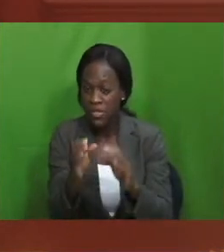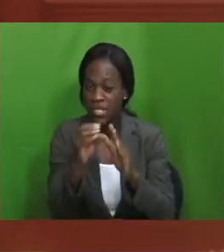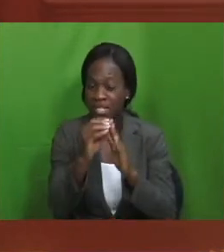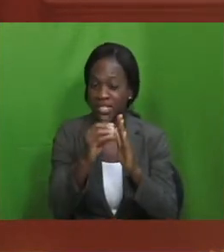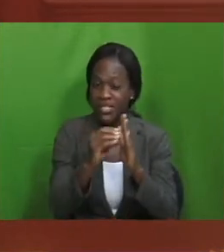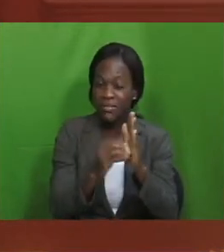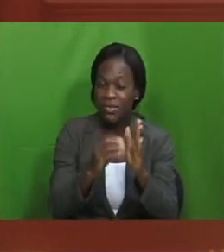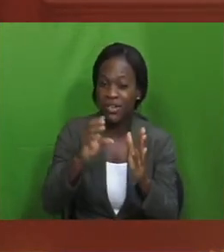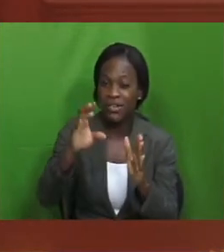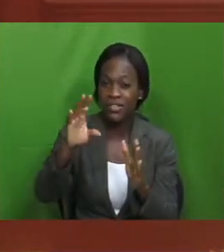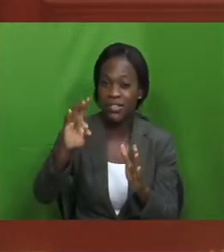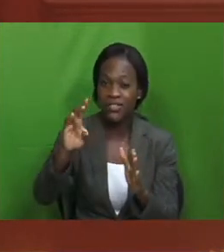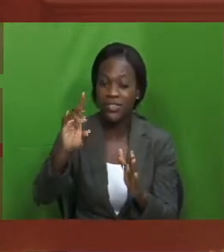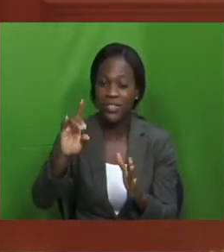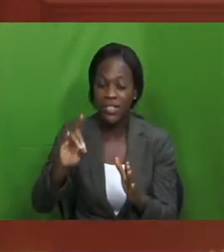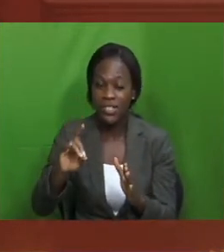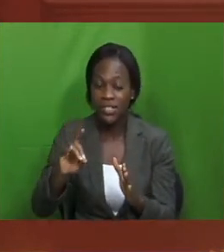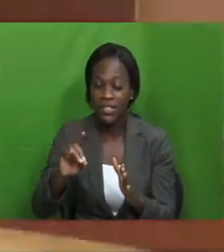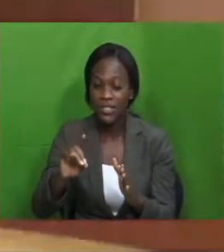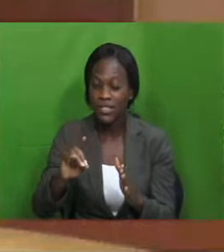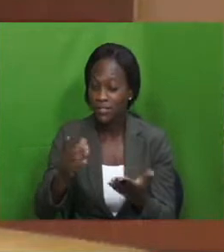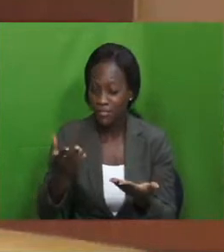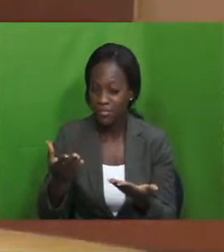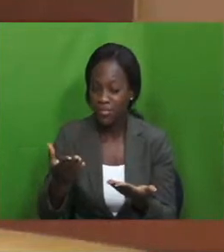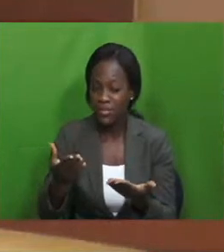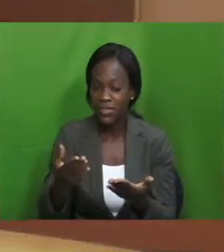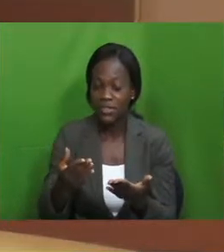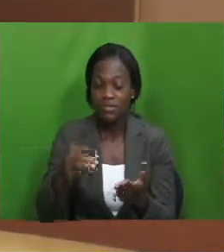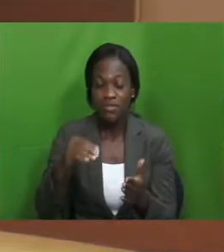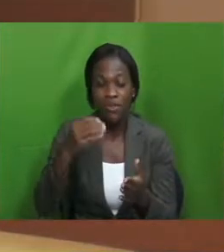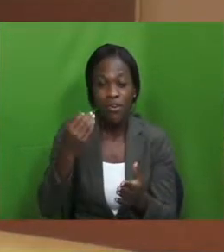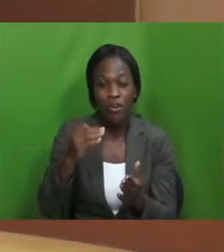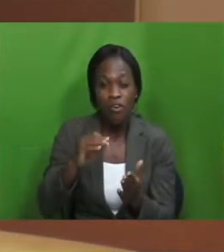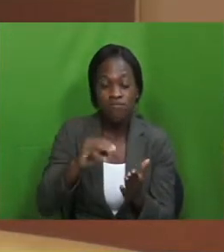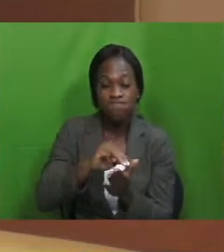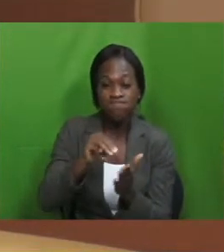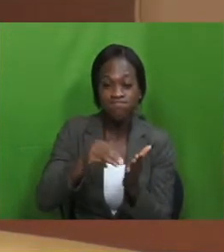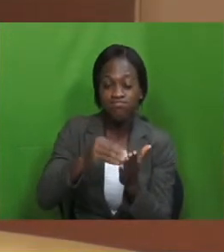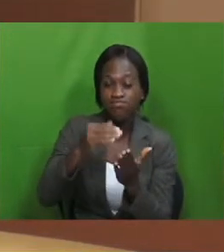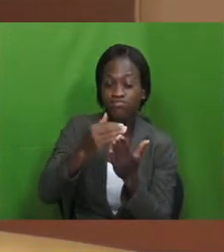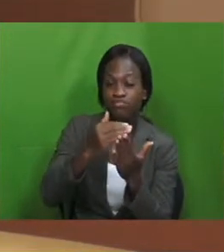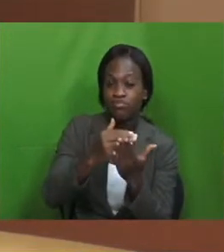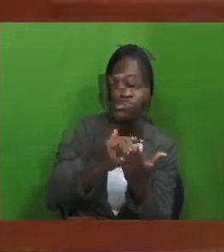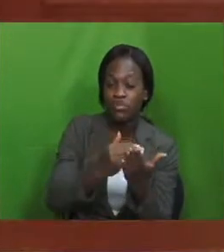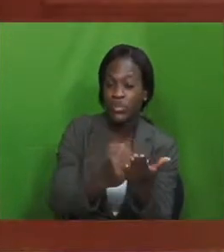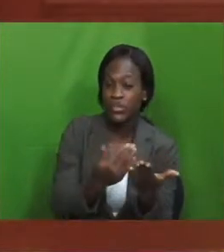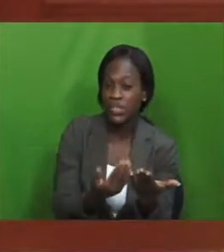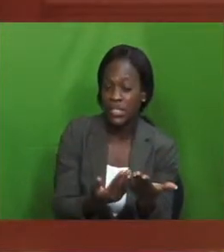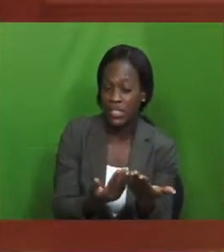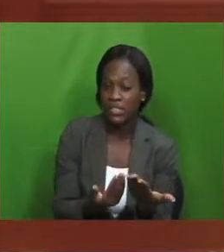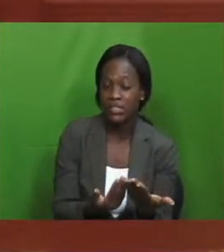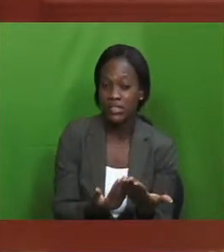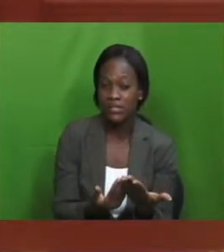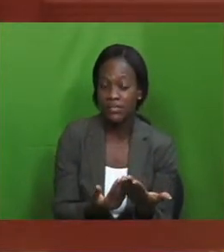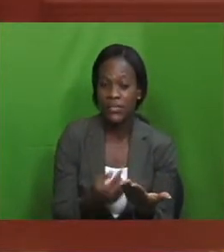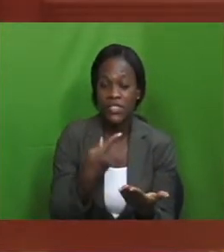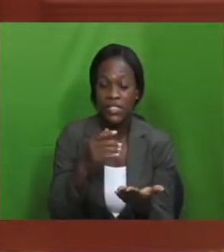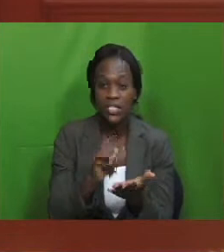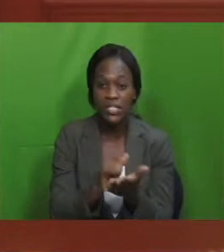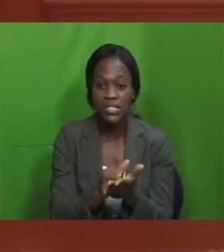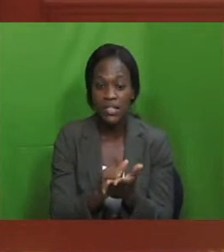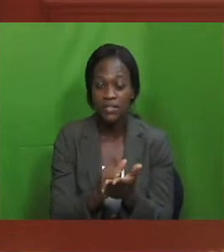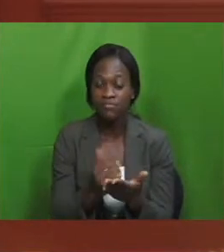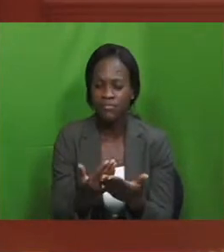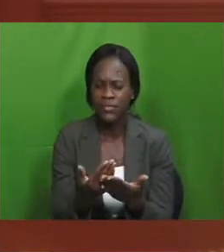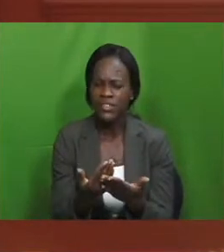78, table 2 of the mid-year budget statement. For overall GDP at 4.6%. Paragraph